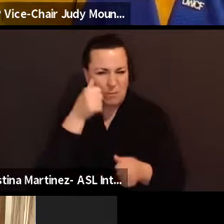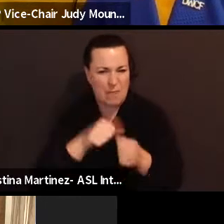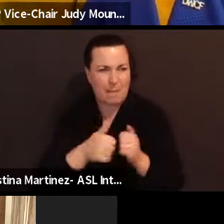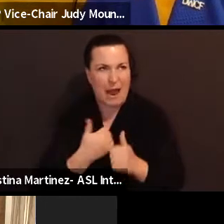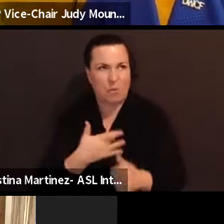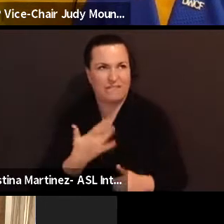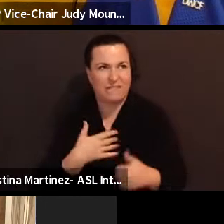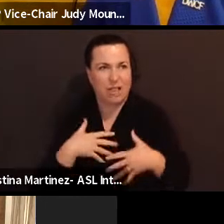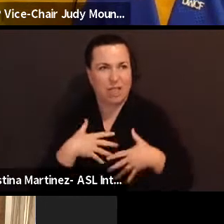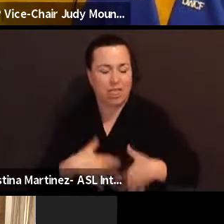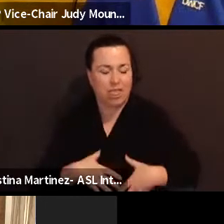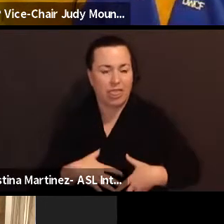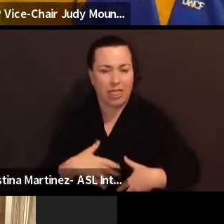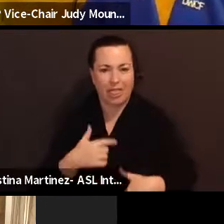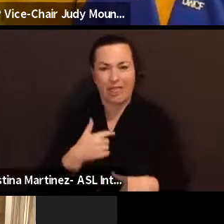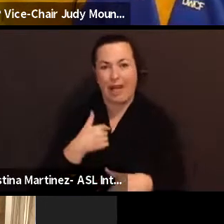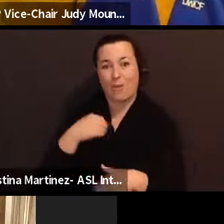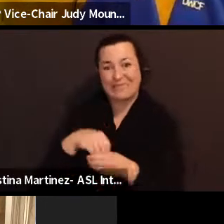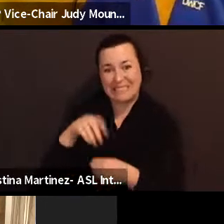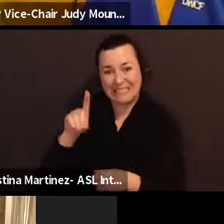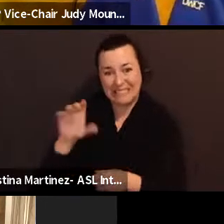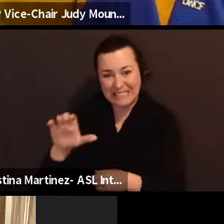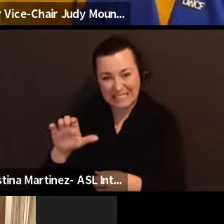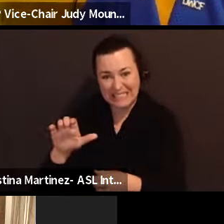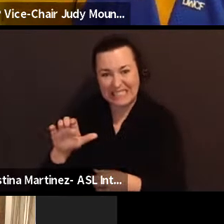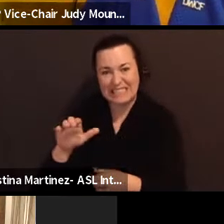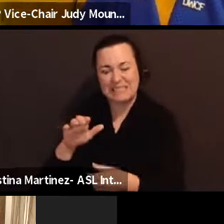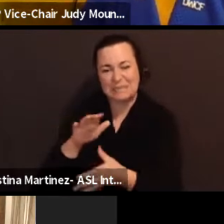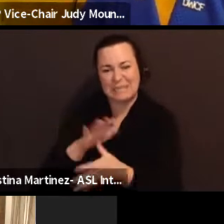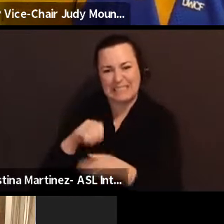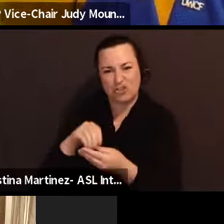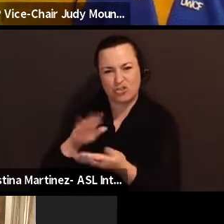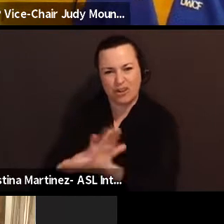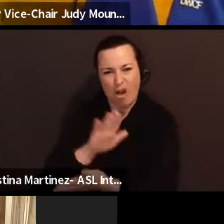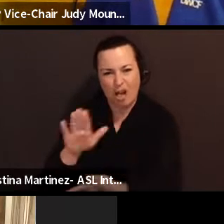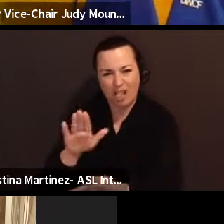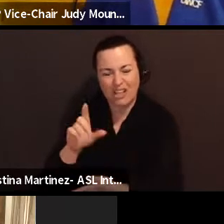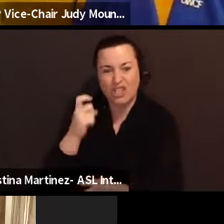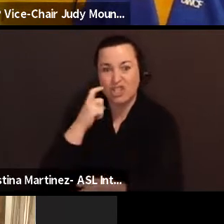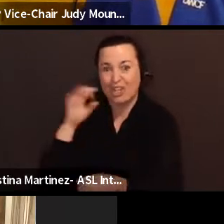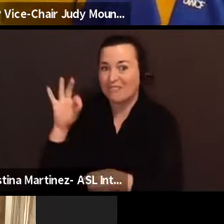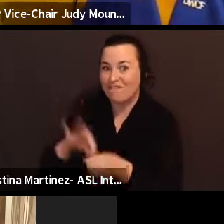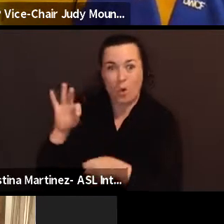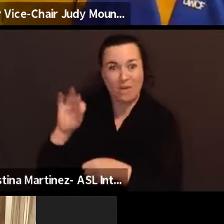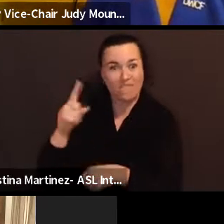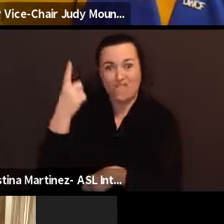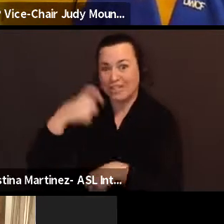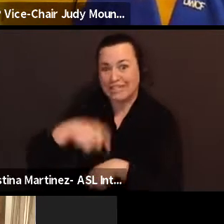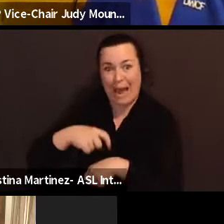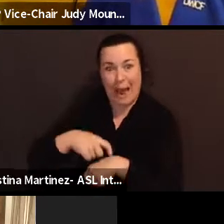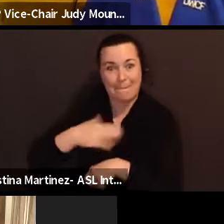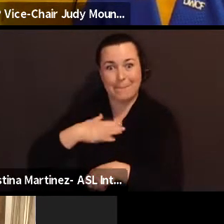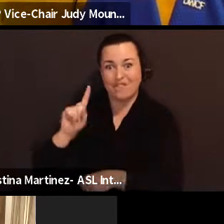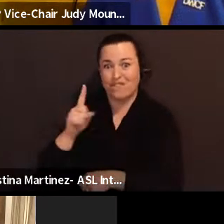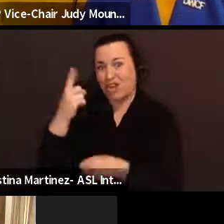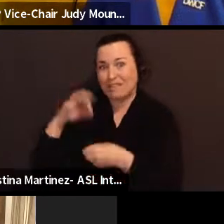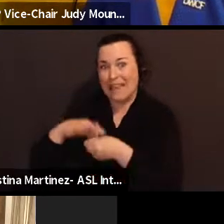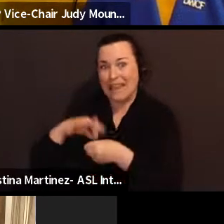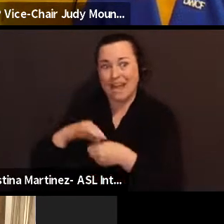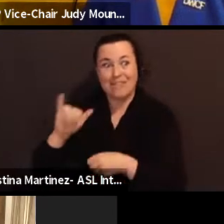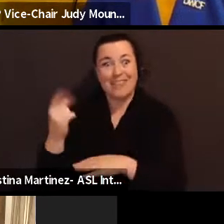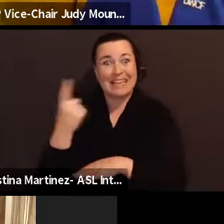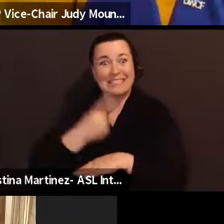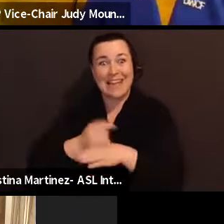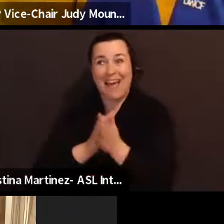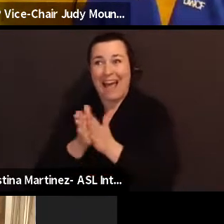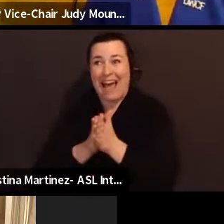just voted in my first election ever, and a day that started off with immense excitement ended in just